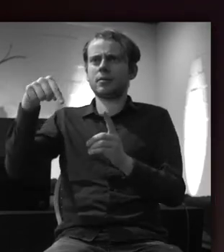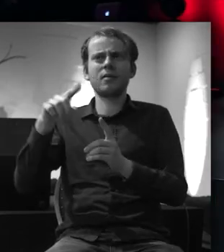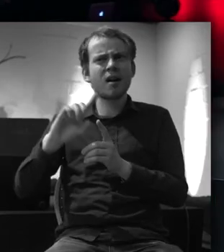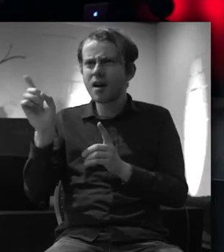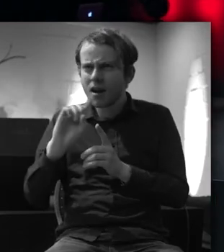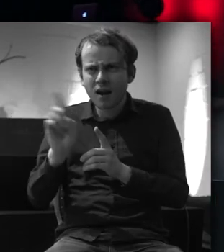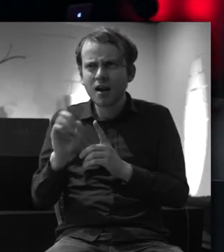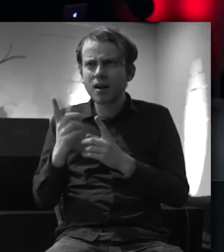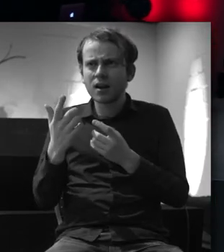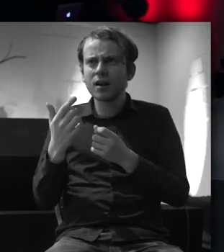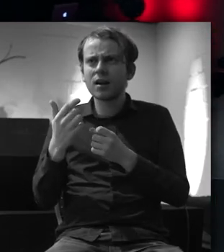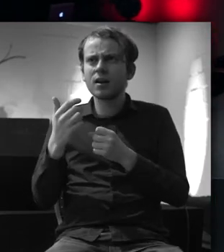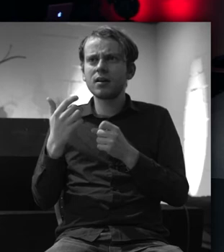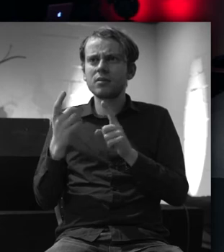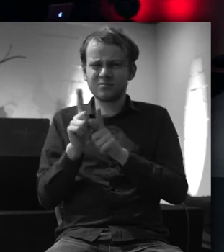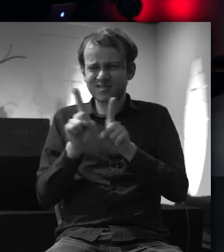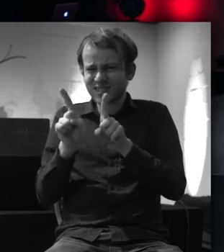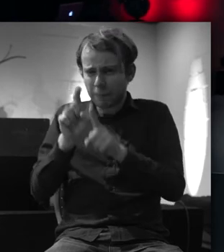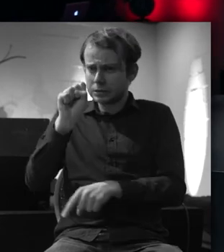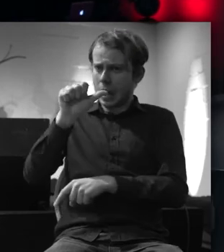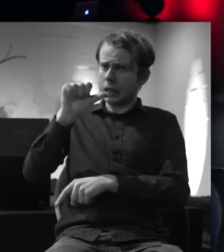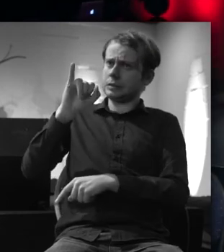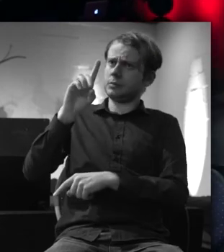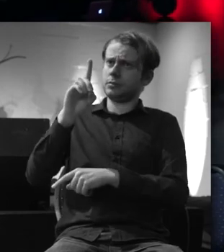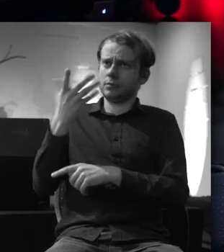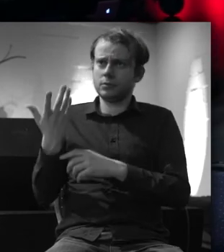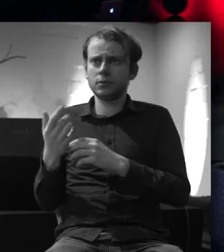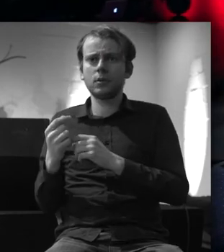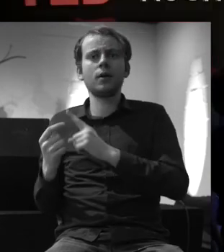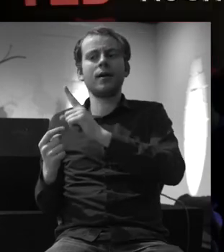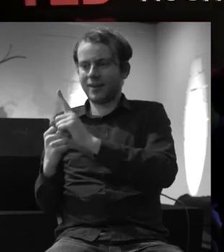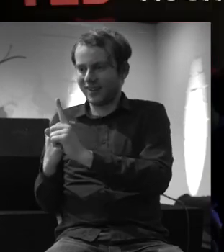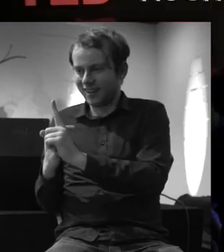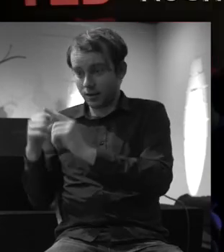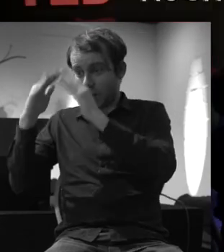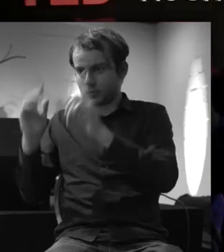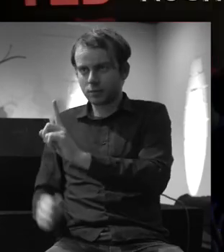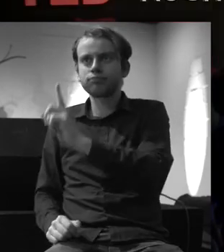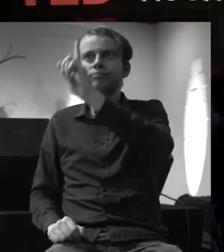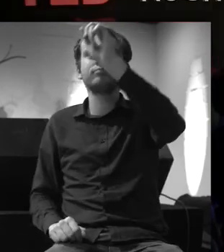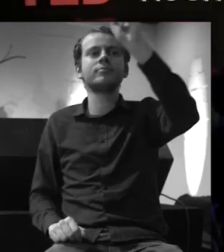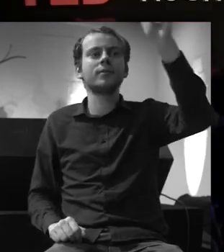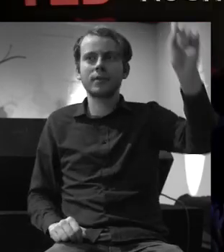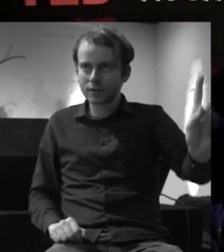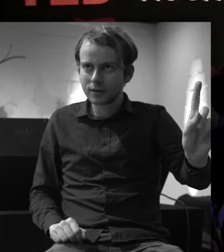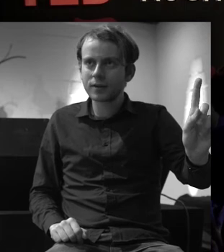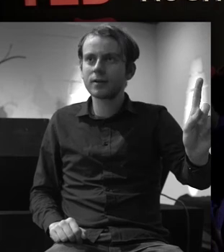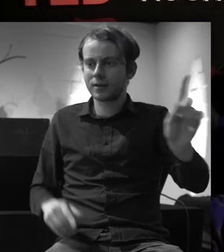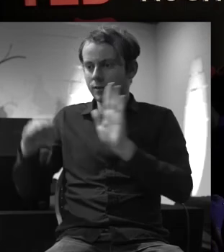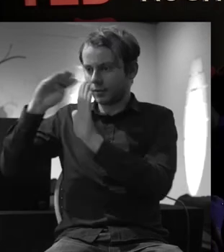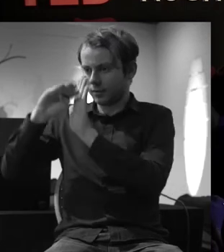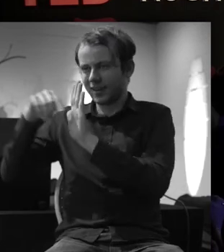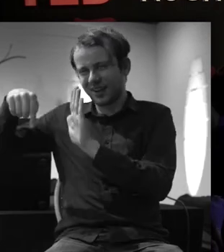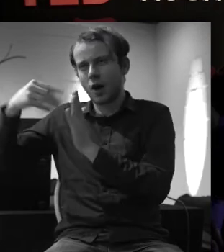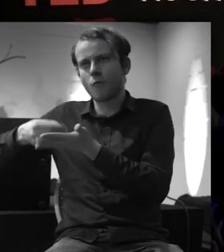Sayed, he's going away into to different city, to different area with the same values and same moral, and he can start the same